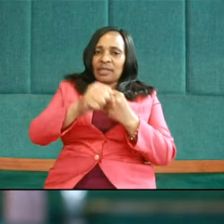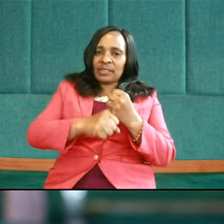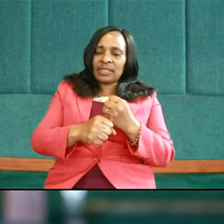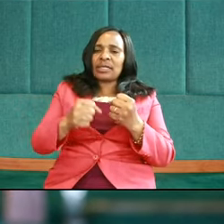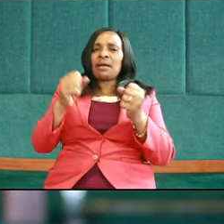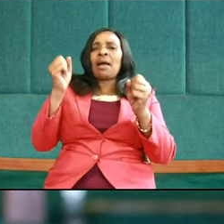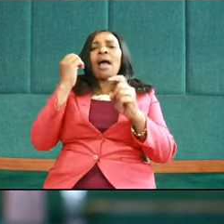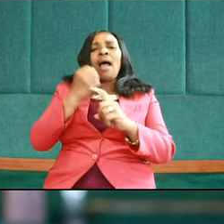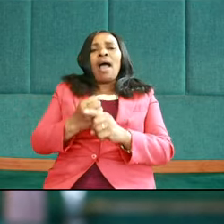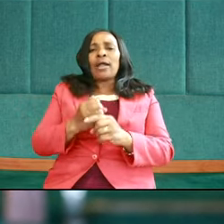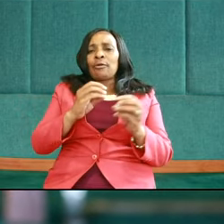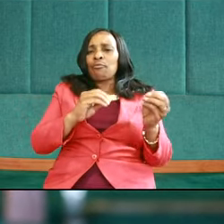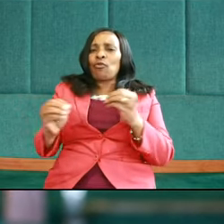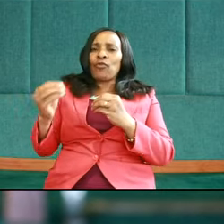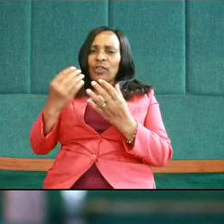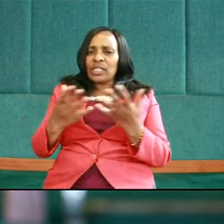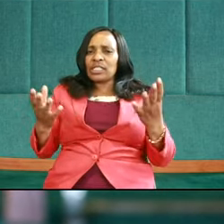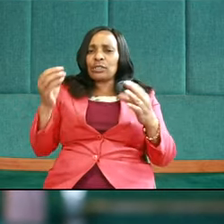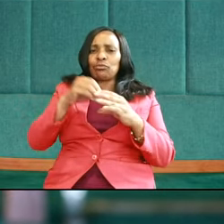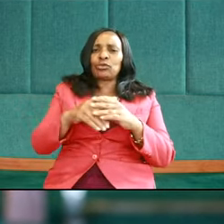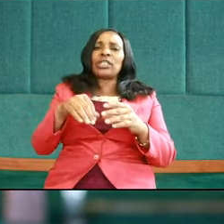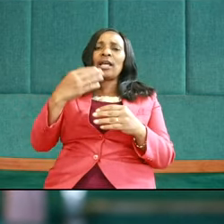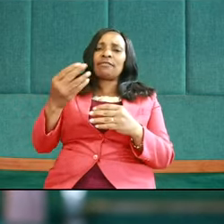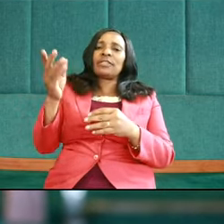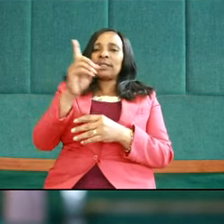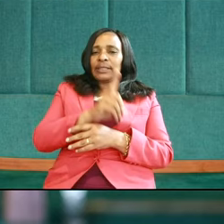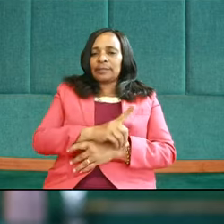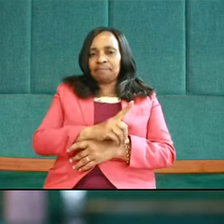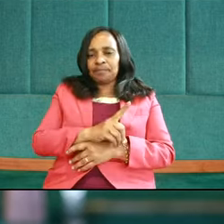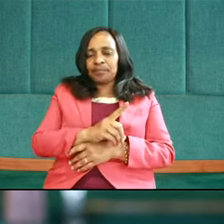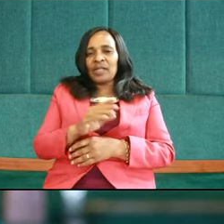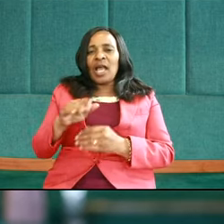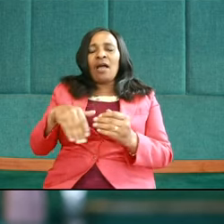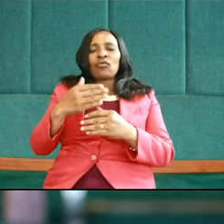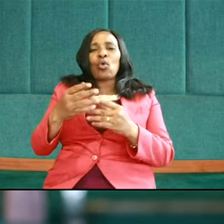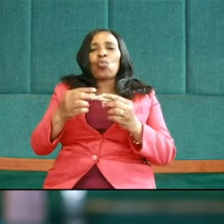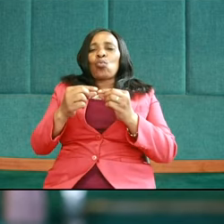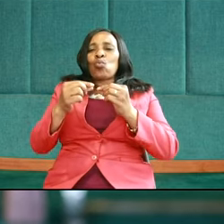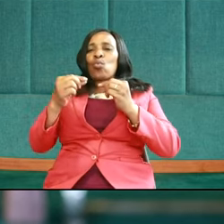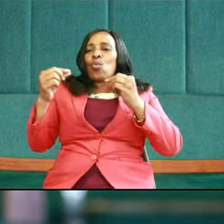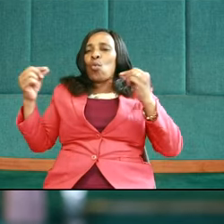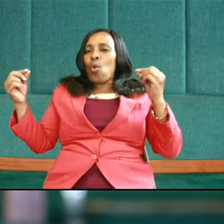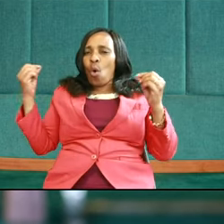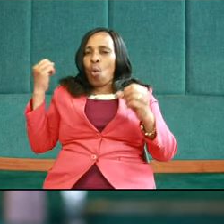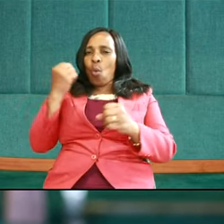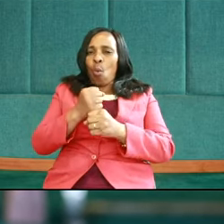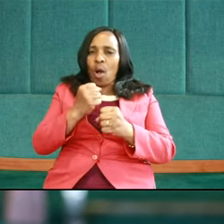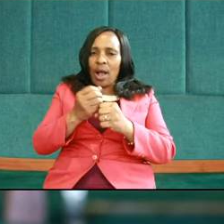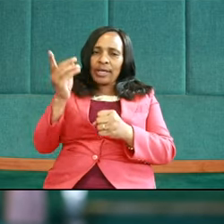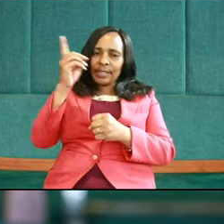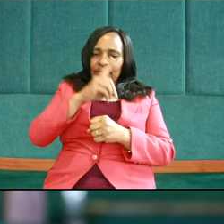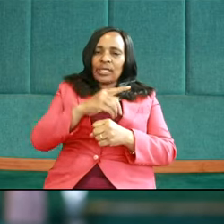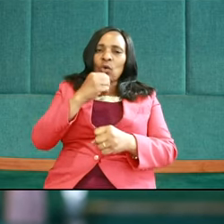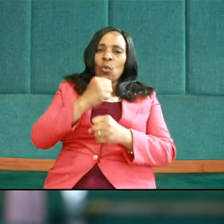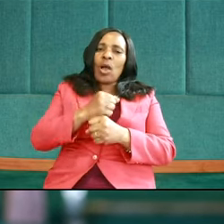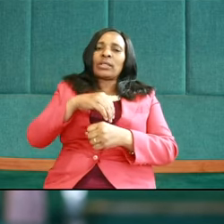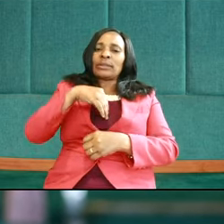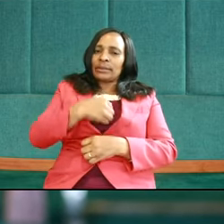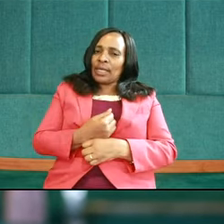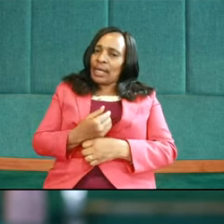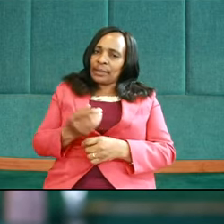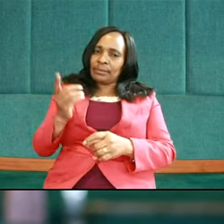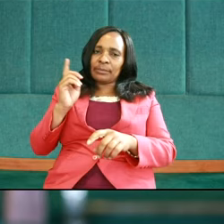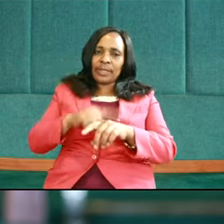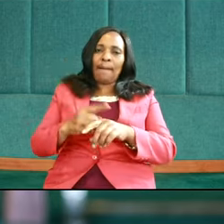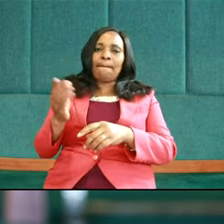put things down, and move things around every single day. After a long day of work, father and mother were very tired when they